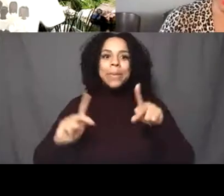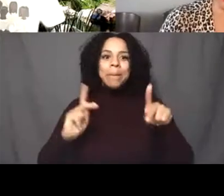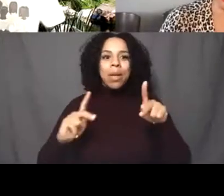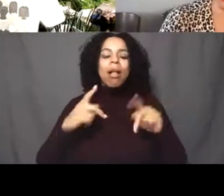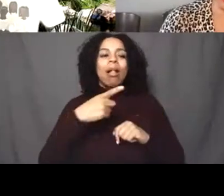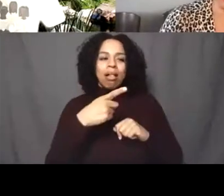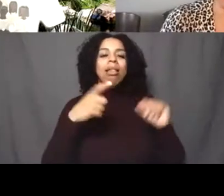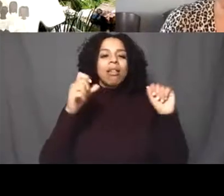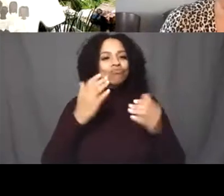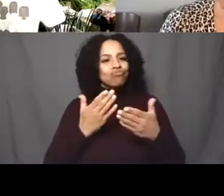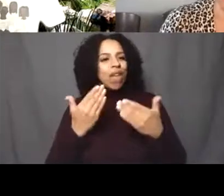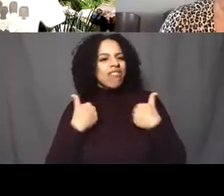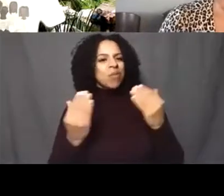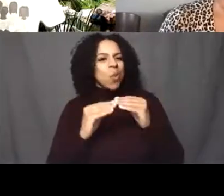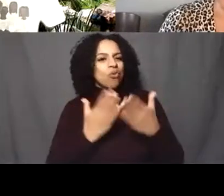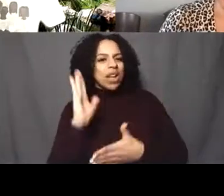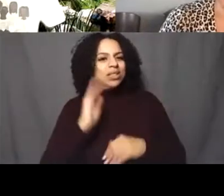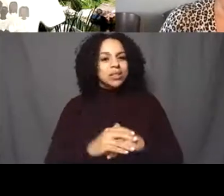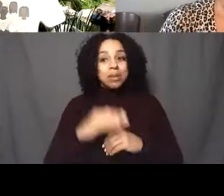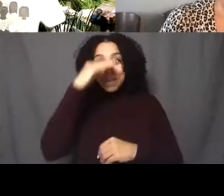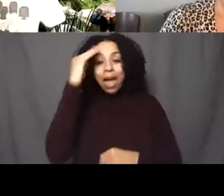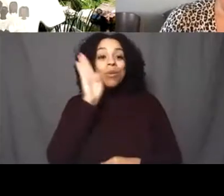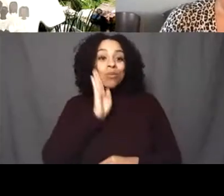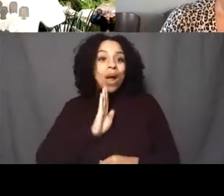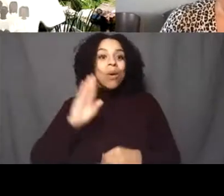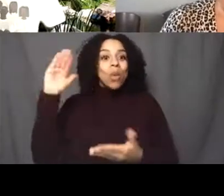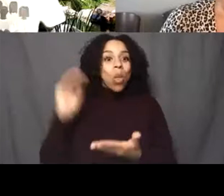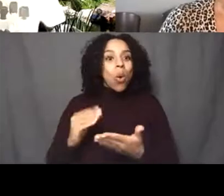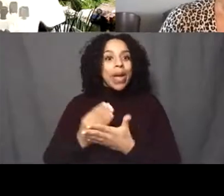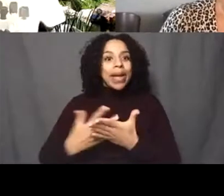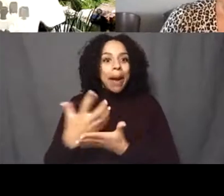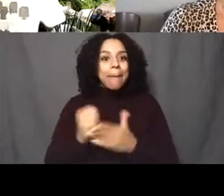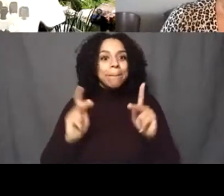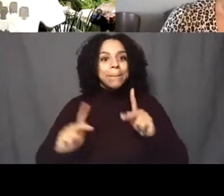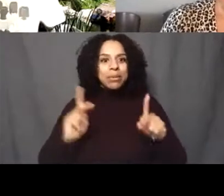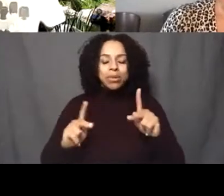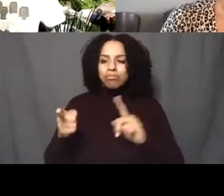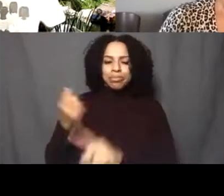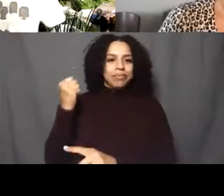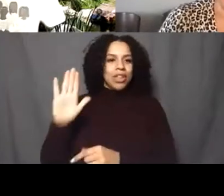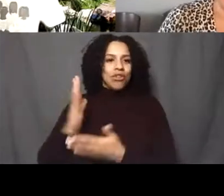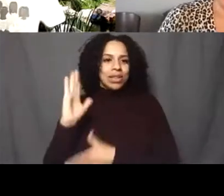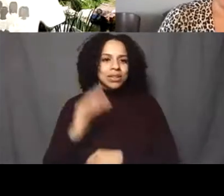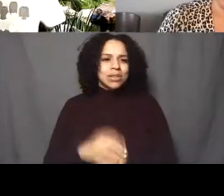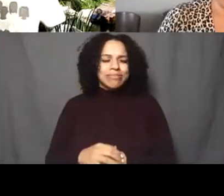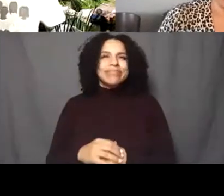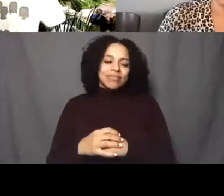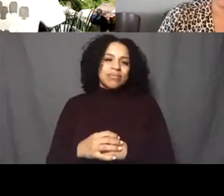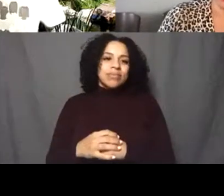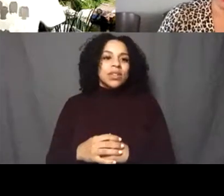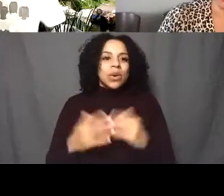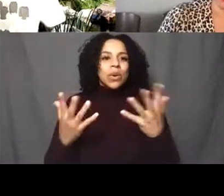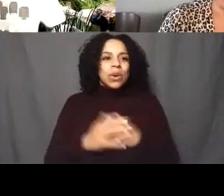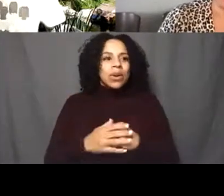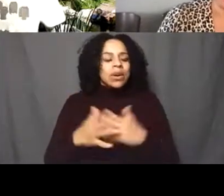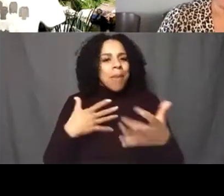and brown and lower income people are not. So this has been long the role that Black people have played. The fact that despite all of this